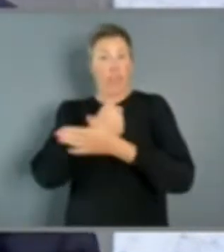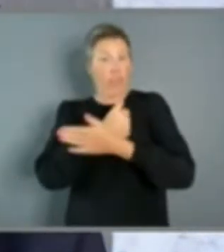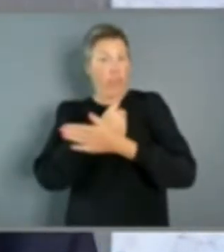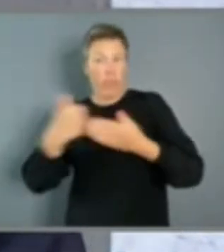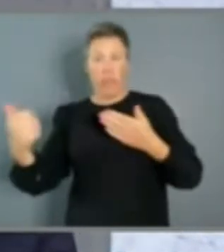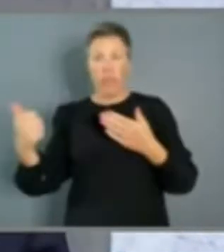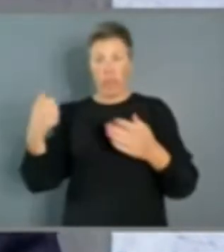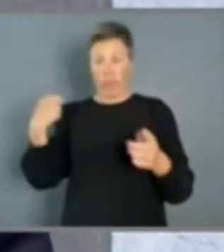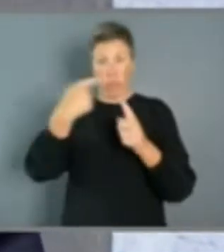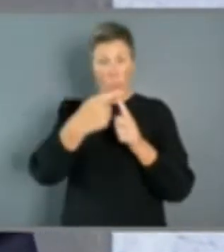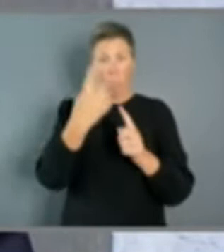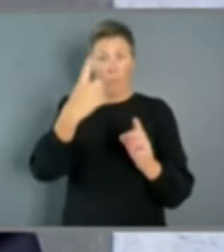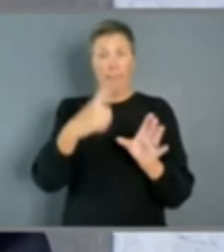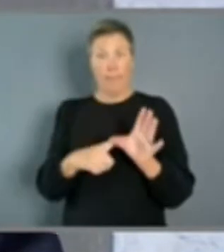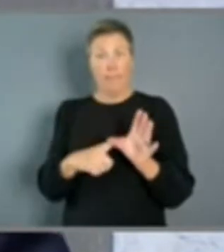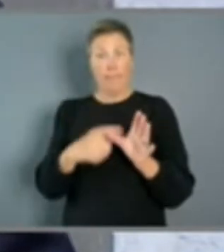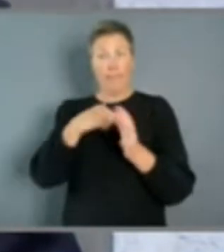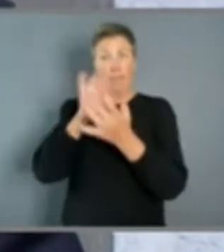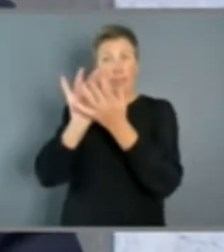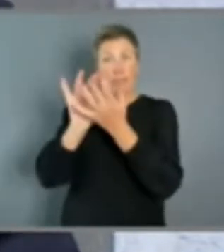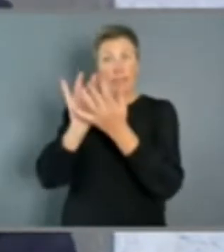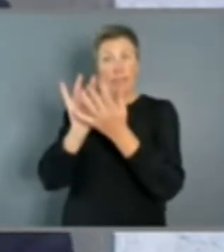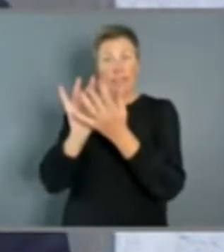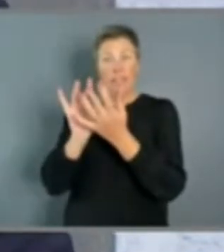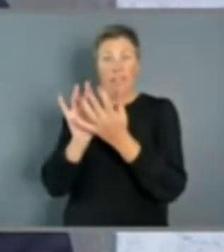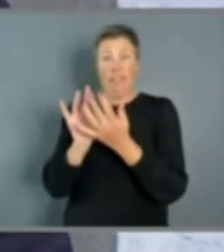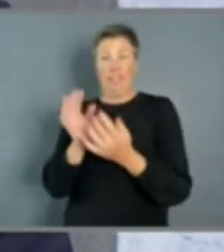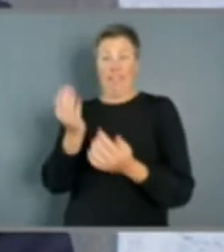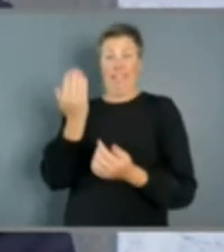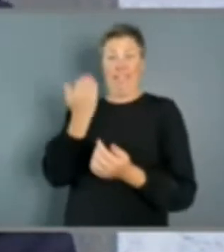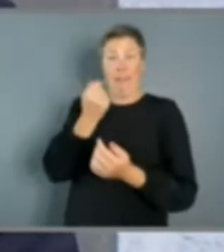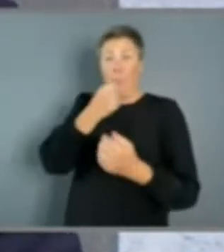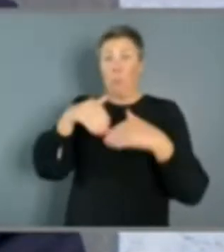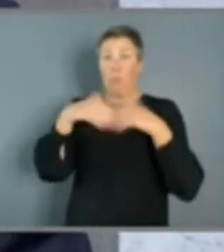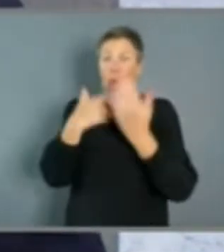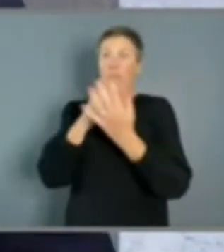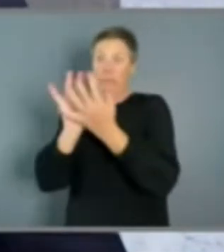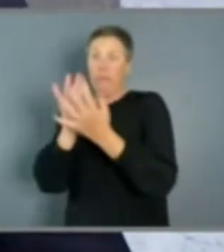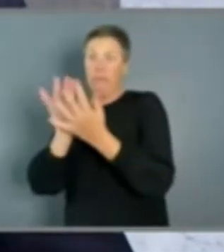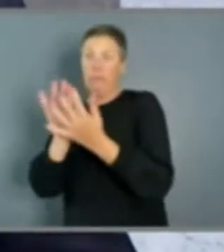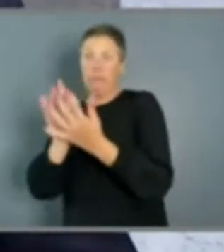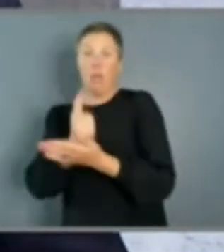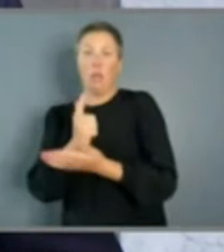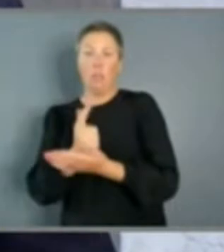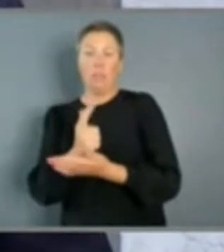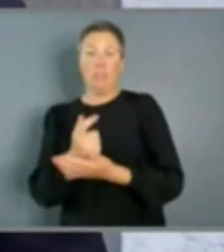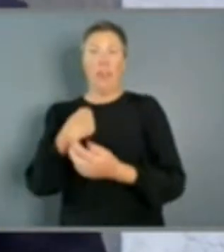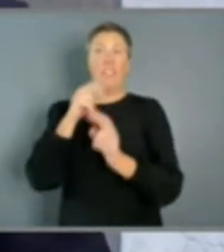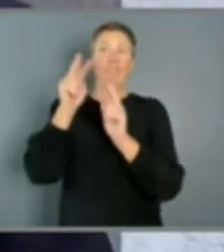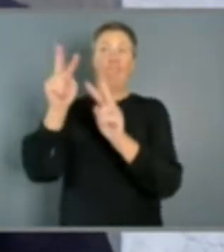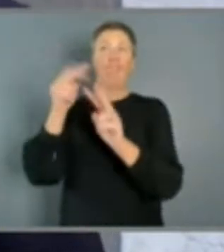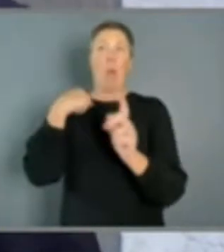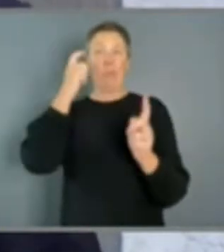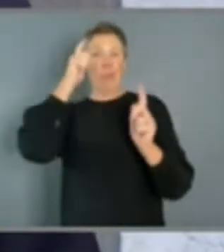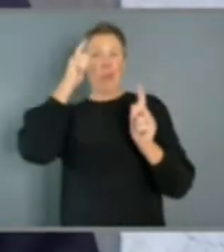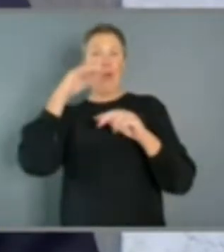COVID-19 pandemic, and particularly in recent days. And the events that we're seeing there are of great concern